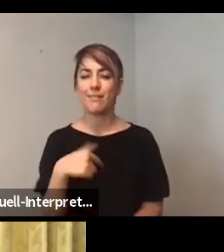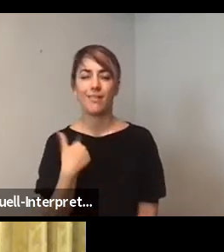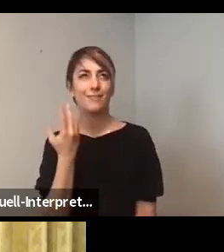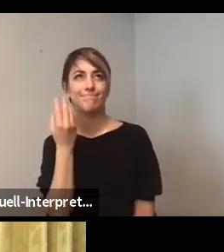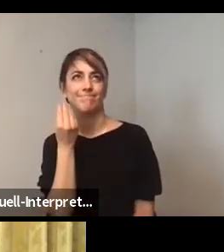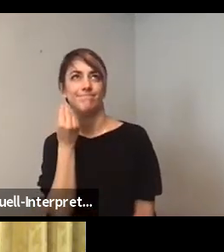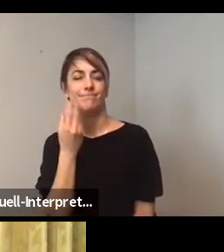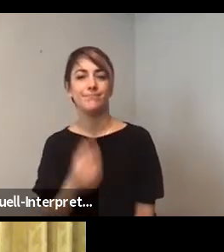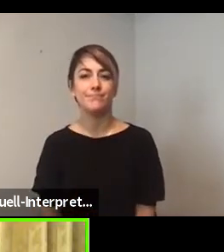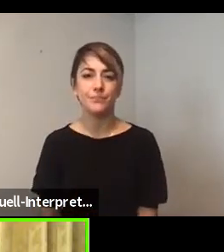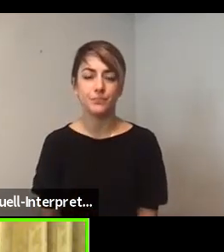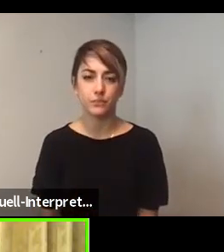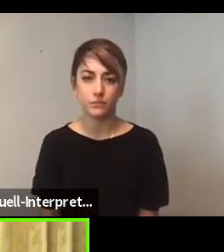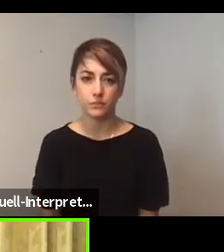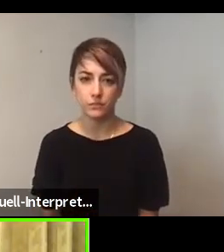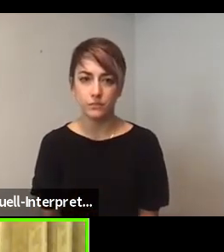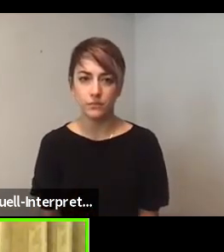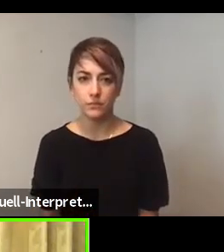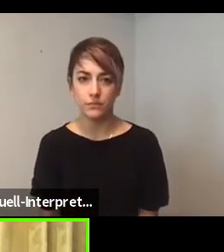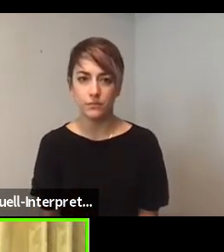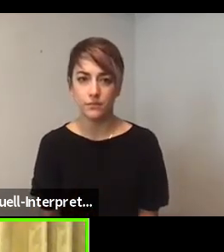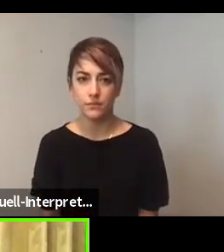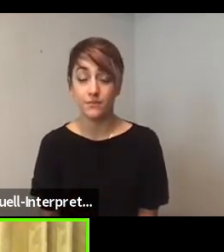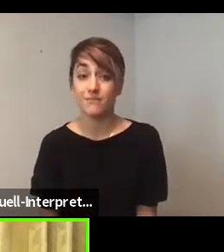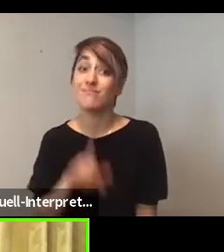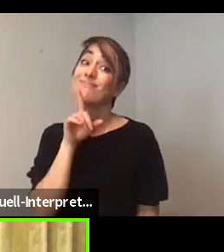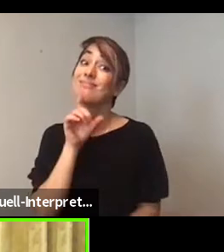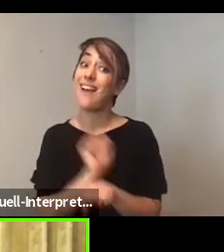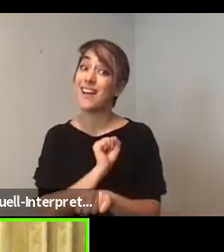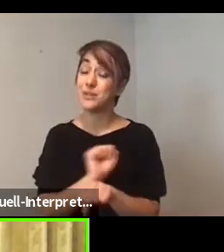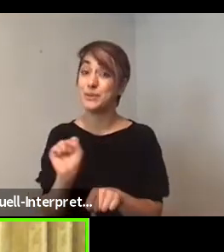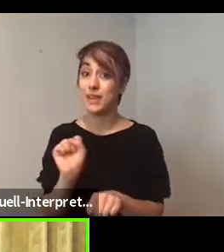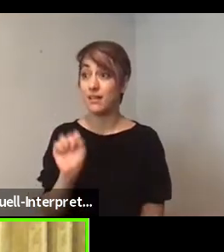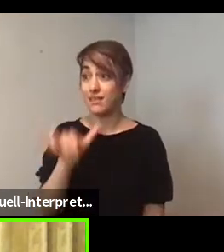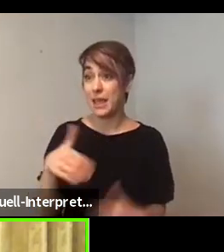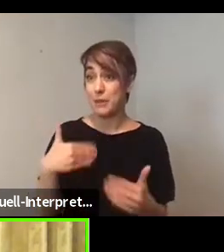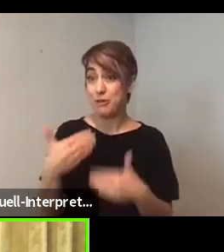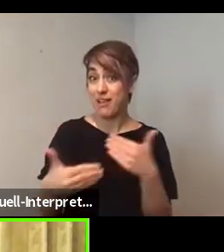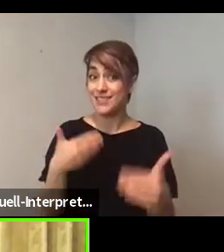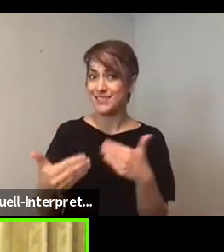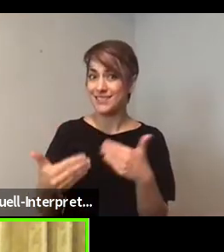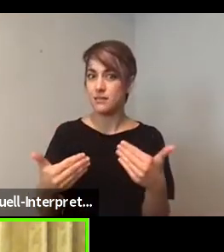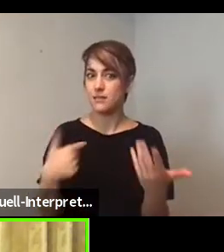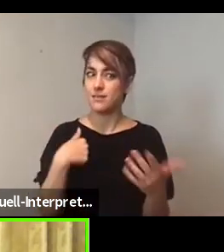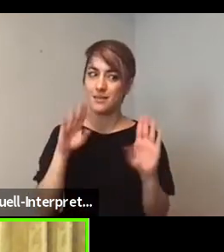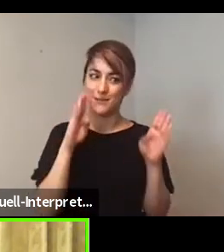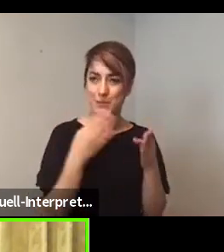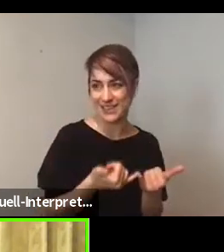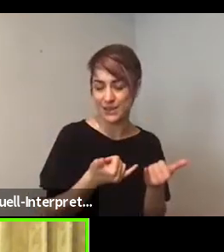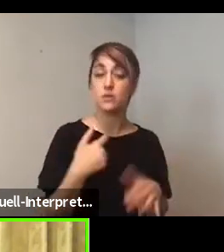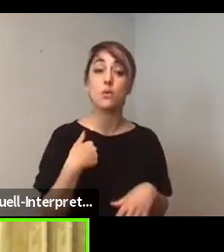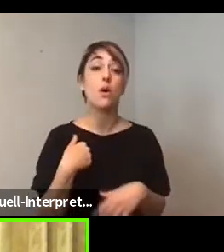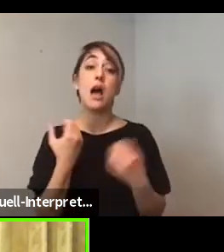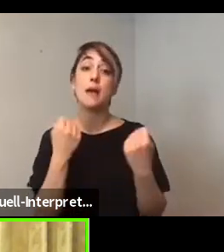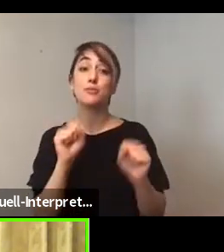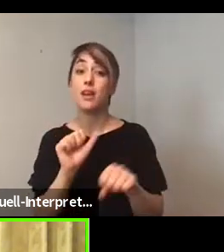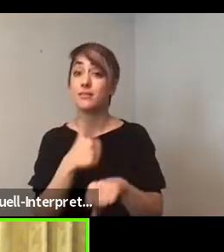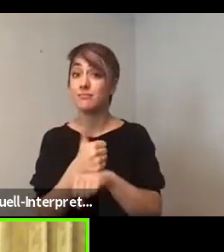So actually I'm right in the middle of that process. I'm trying to put together some